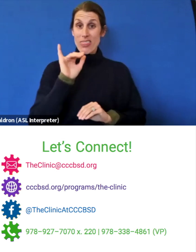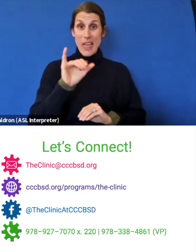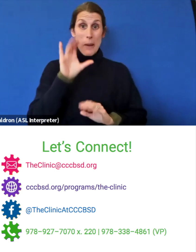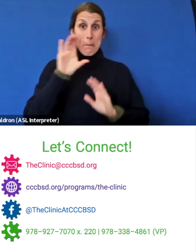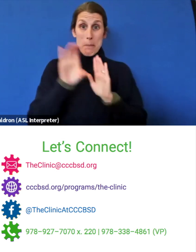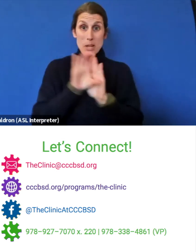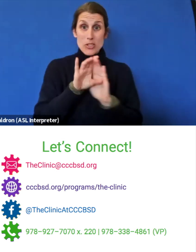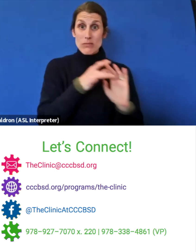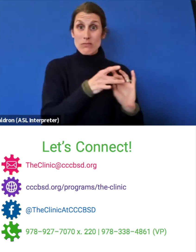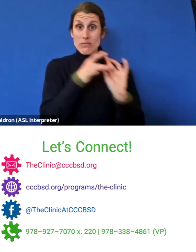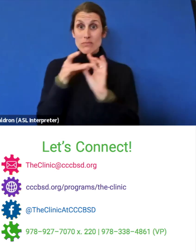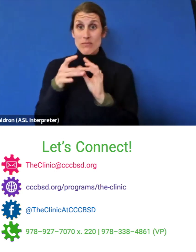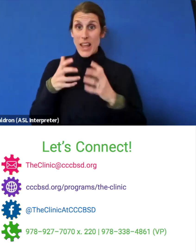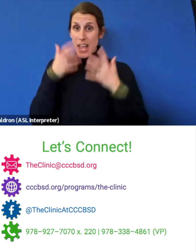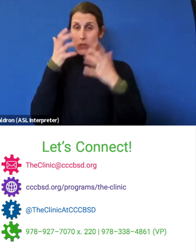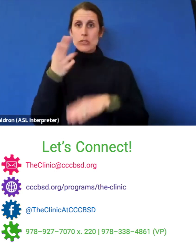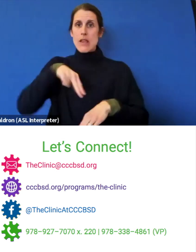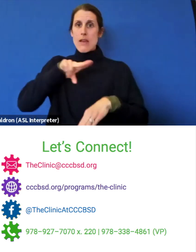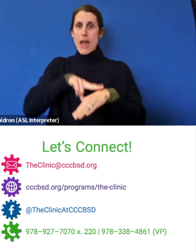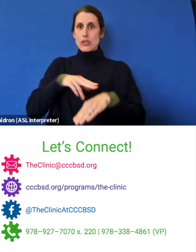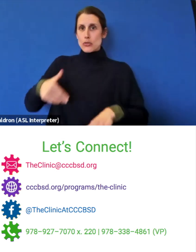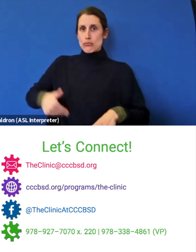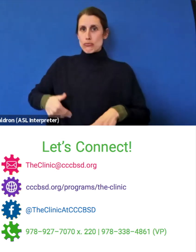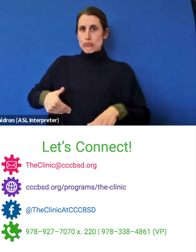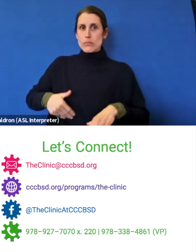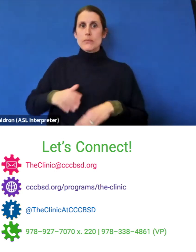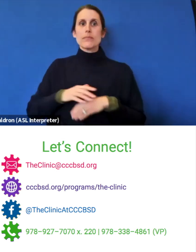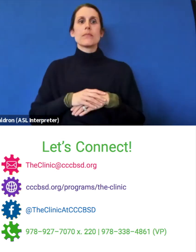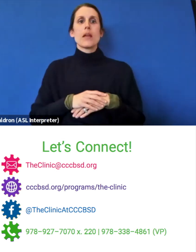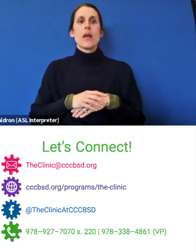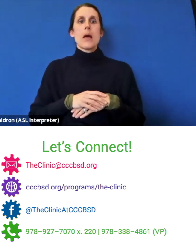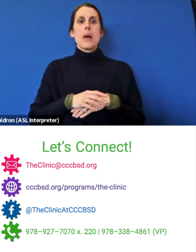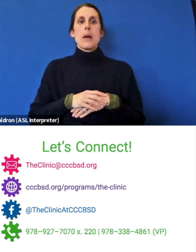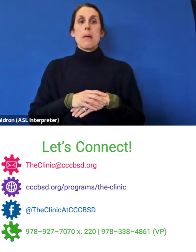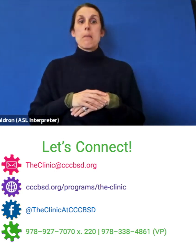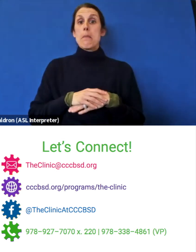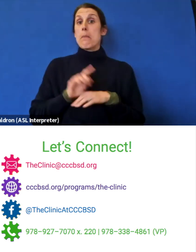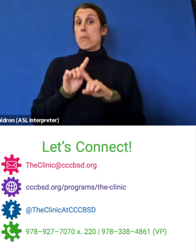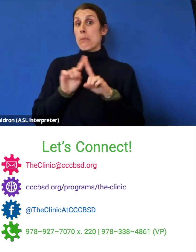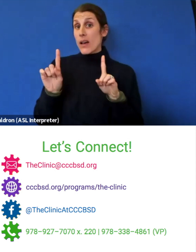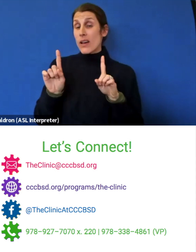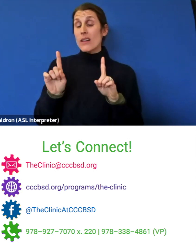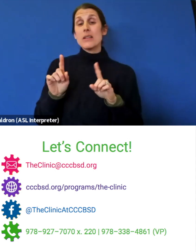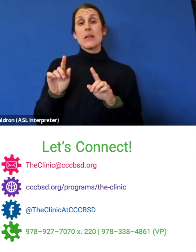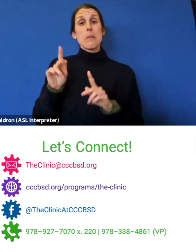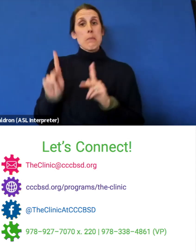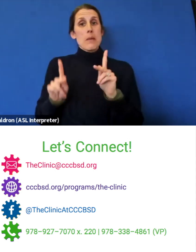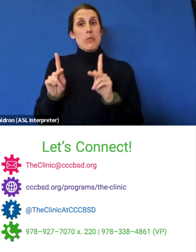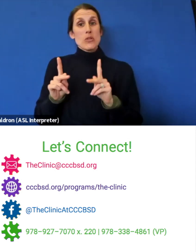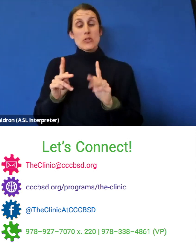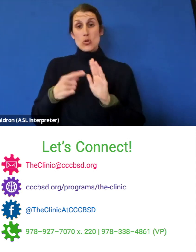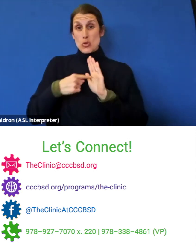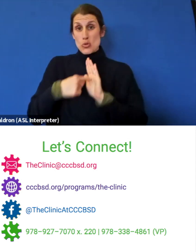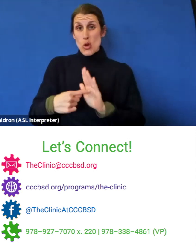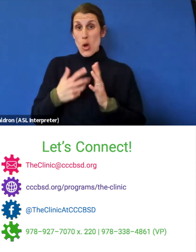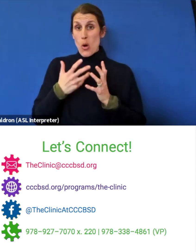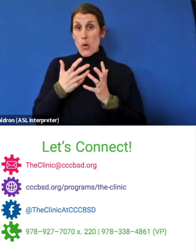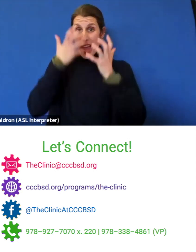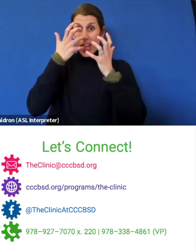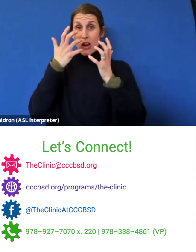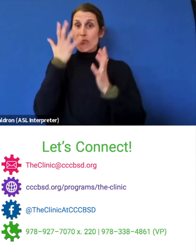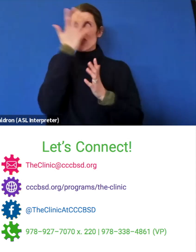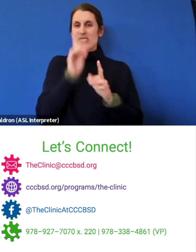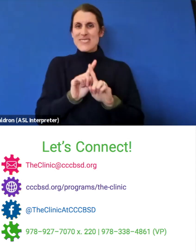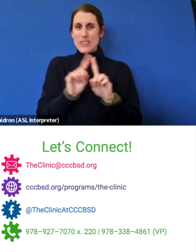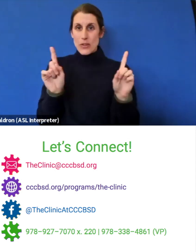for many people, myself included, when I become angry, I might get quiet, and I might not look at all like my head's going to explode. Mm-hmm. I might